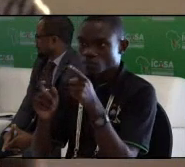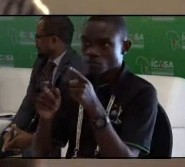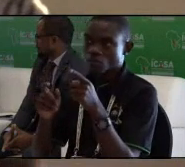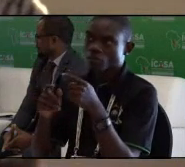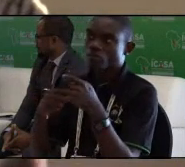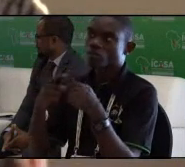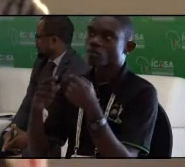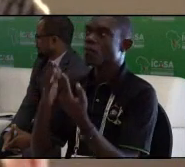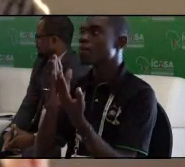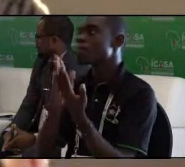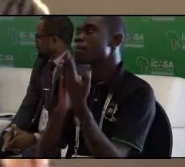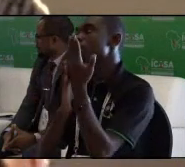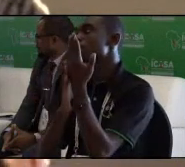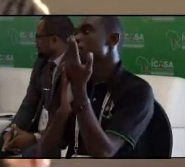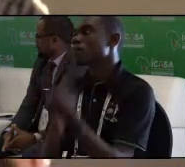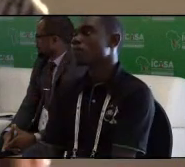move together,